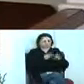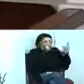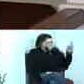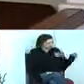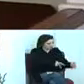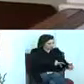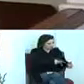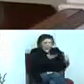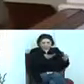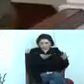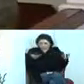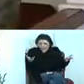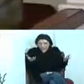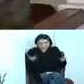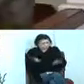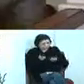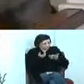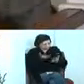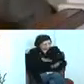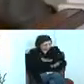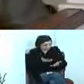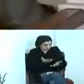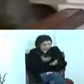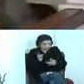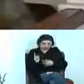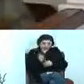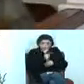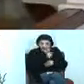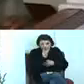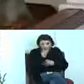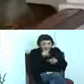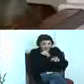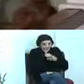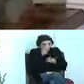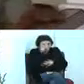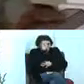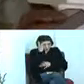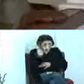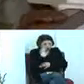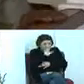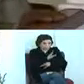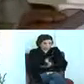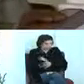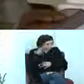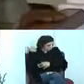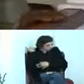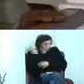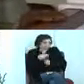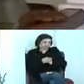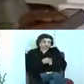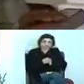something or someone causing you to wander in the wilderness of your history?